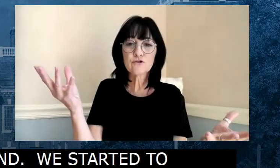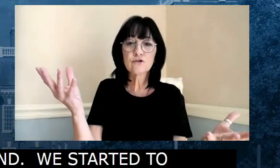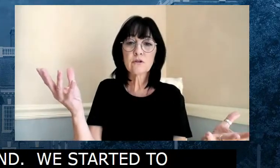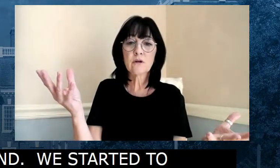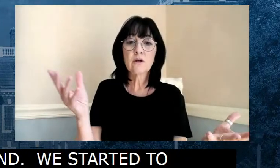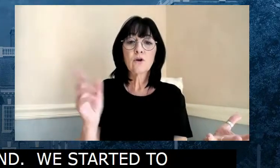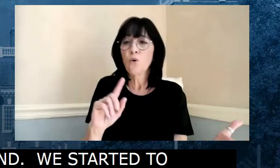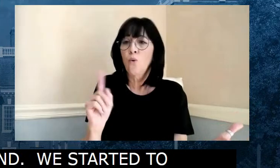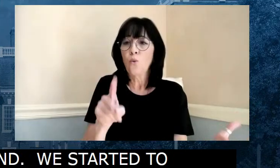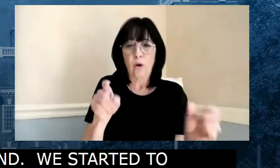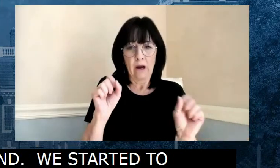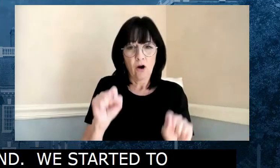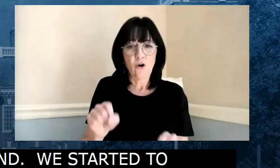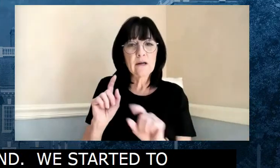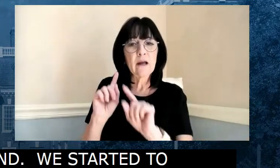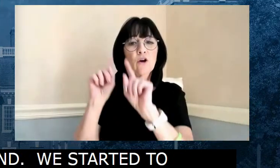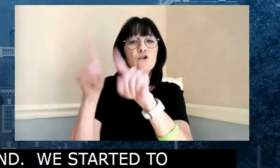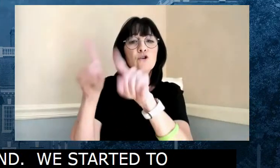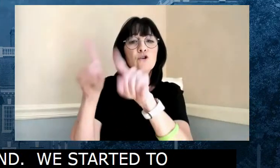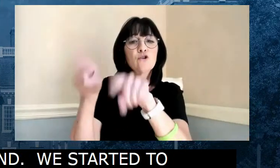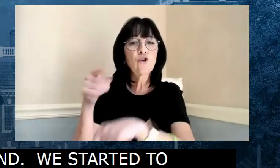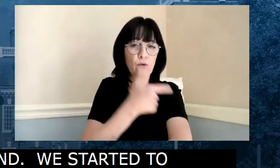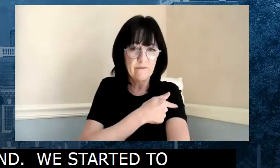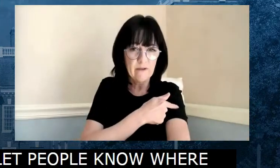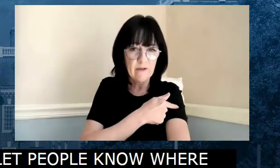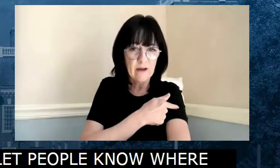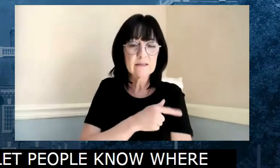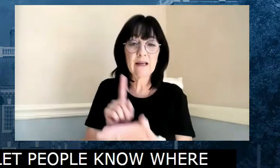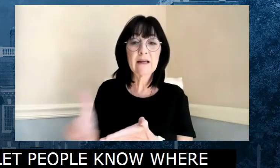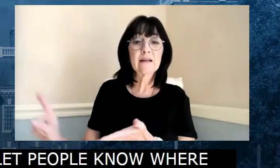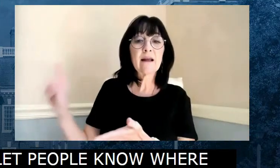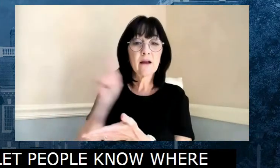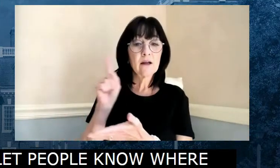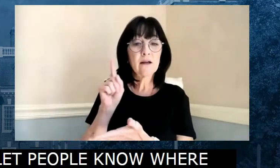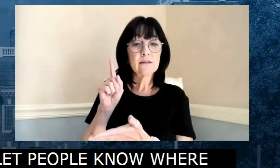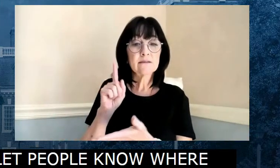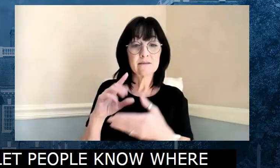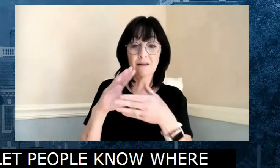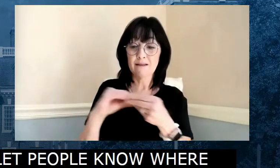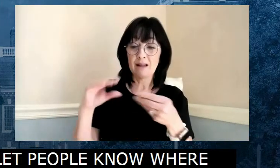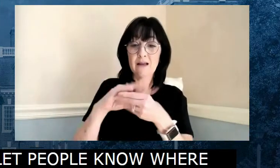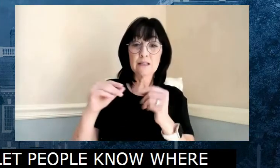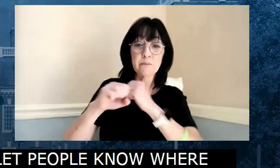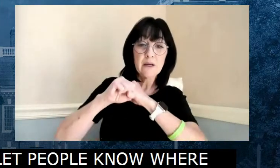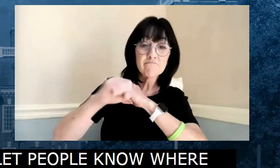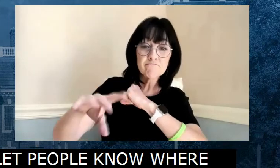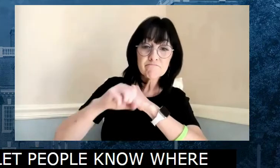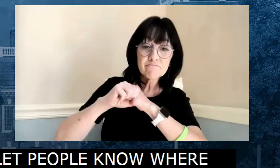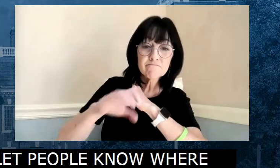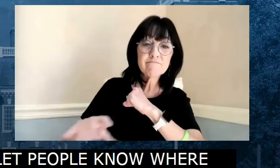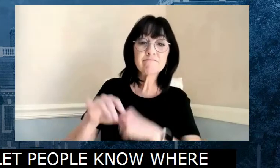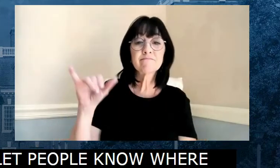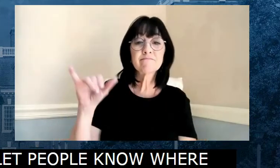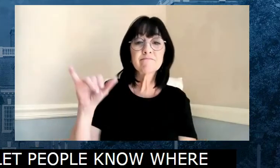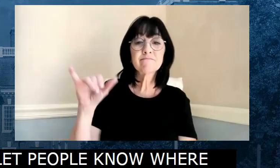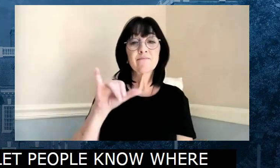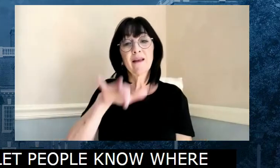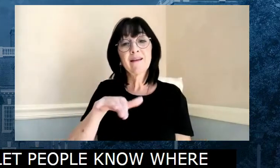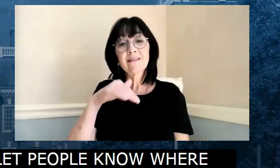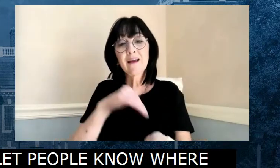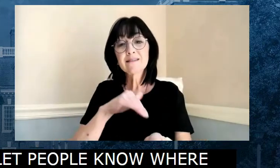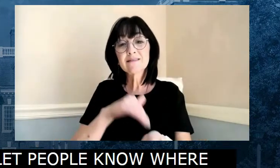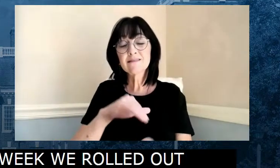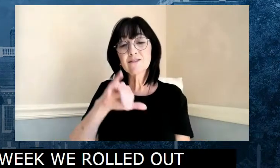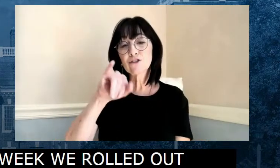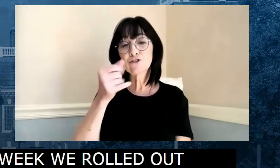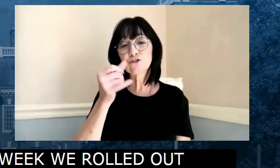get a vaccine. And then last week, we rolled out messaging featuring real Delaware doctors like Dr. Joan Coker of ENT